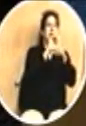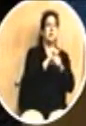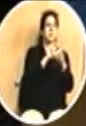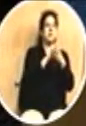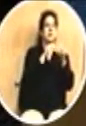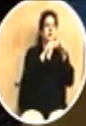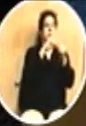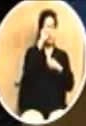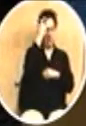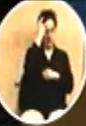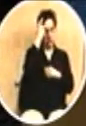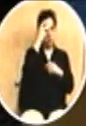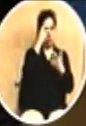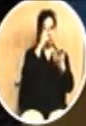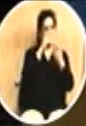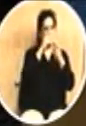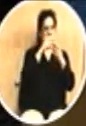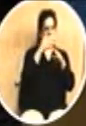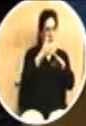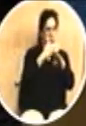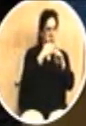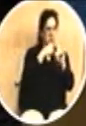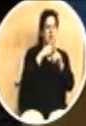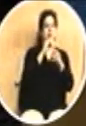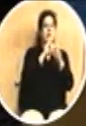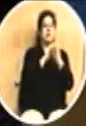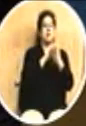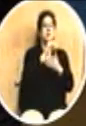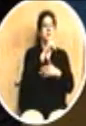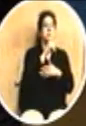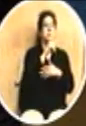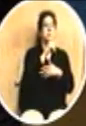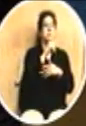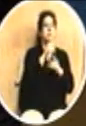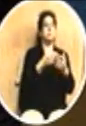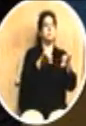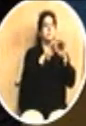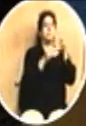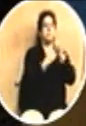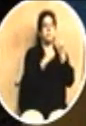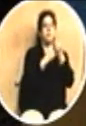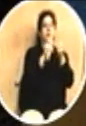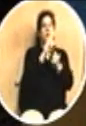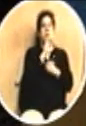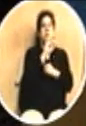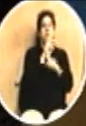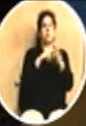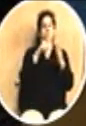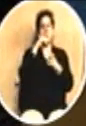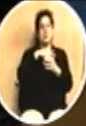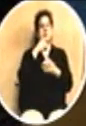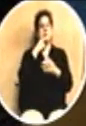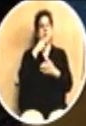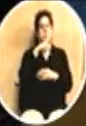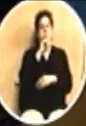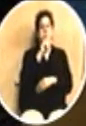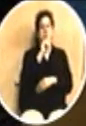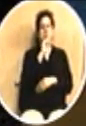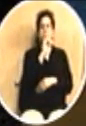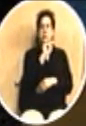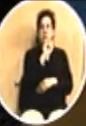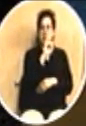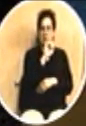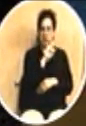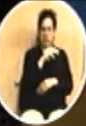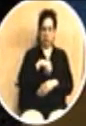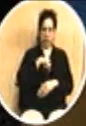to political prosperity, religion and morality are indispensable supports. In vain would that man claim the tribute of patriotism who should